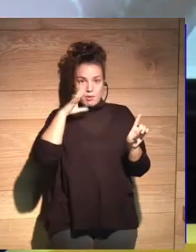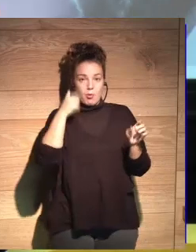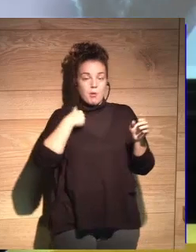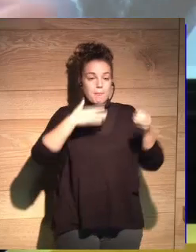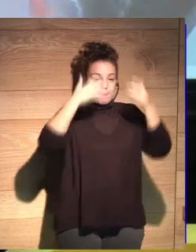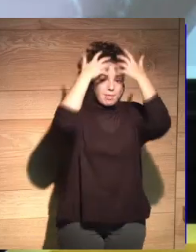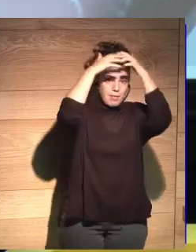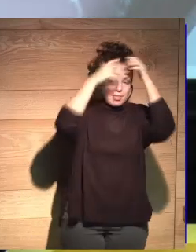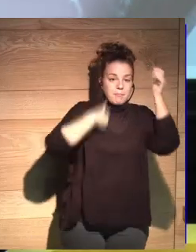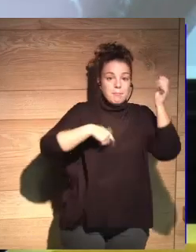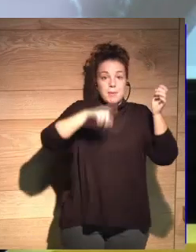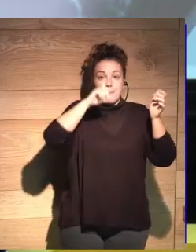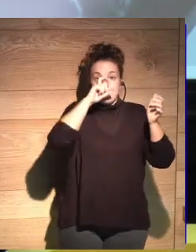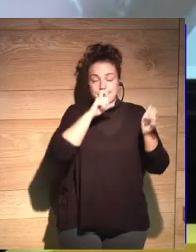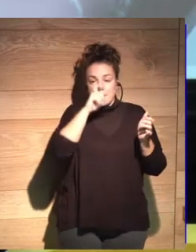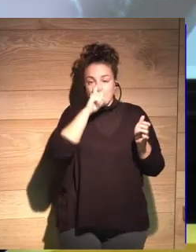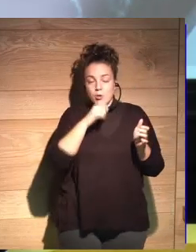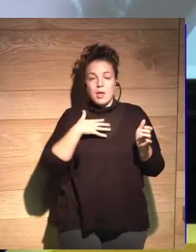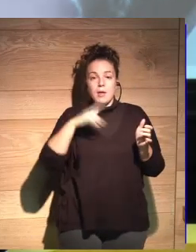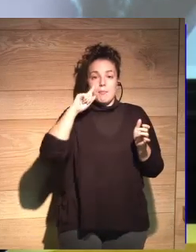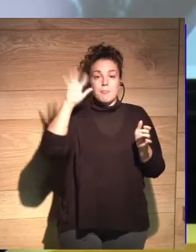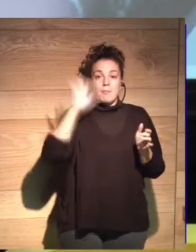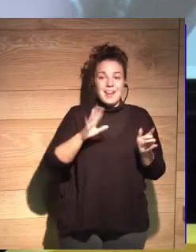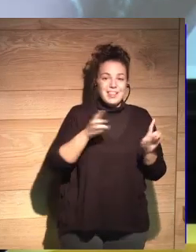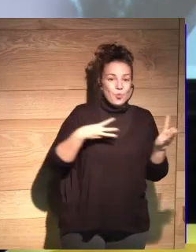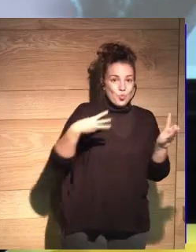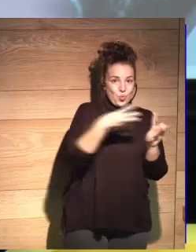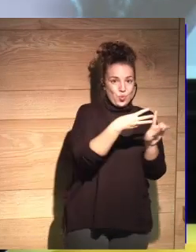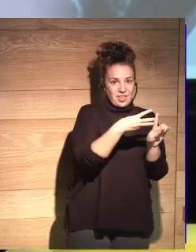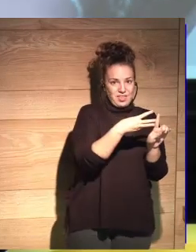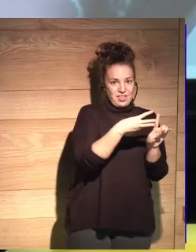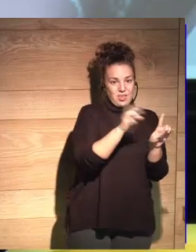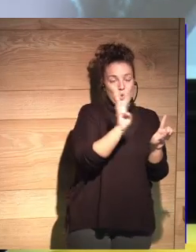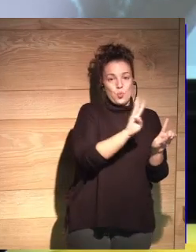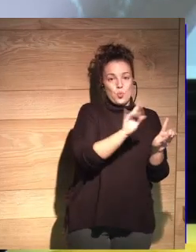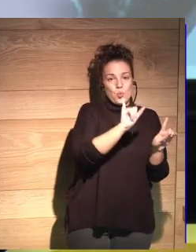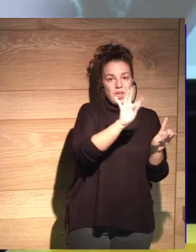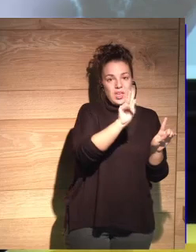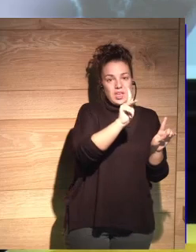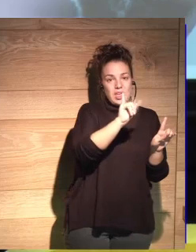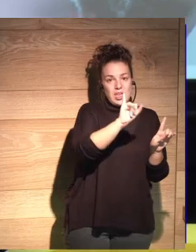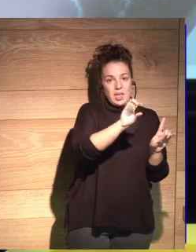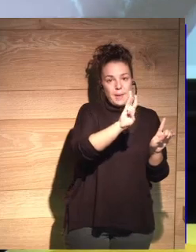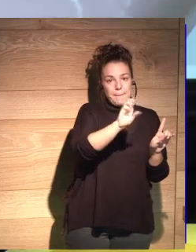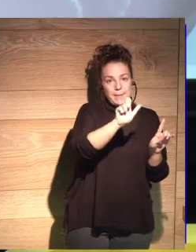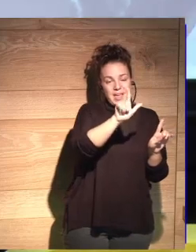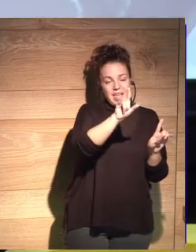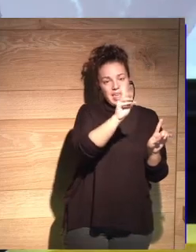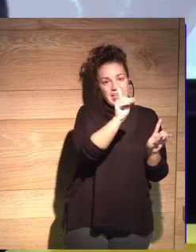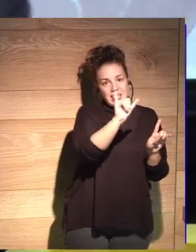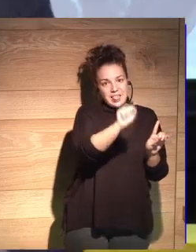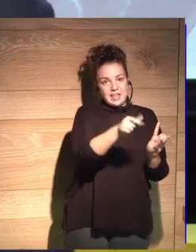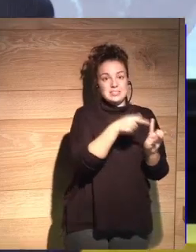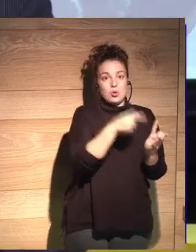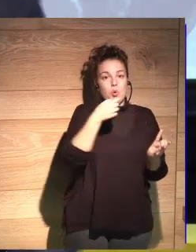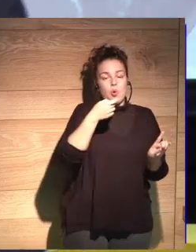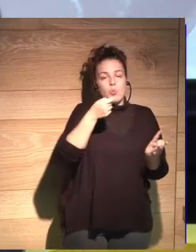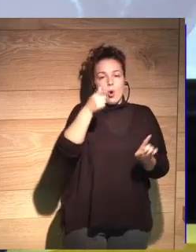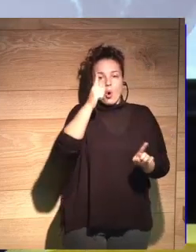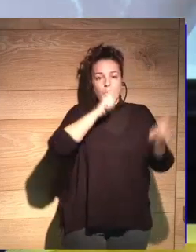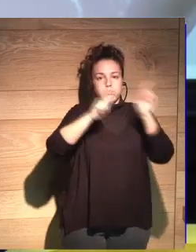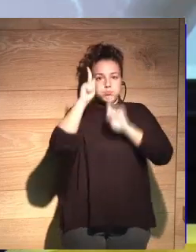memory appears to be in Wikipedia, which is a bit disturbing when you think about not just that it can be censored, but it's written by a lot